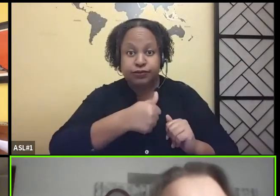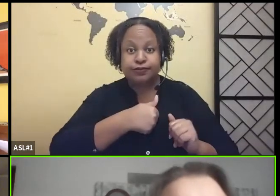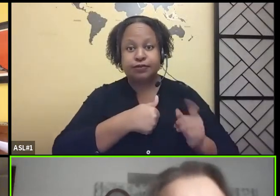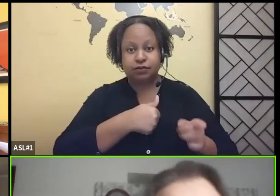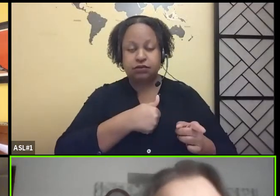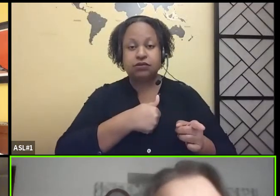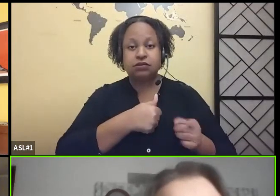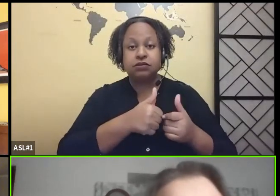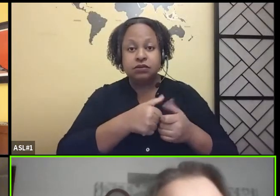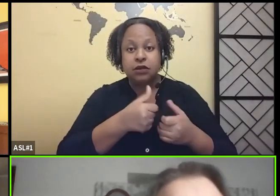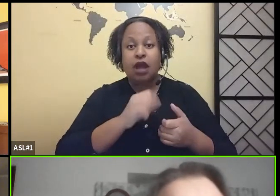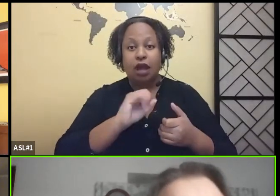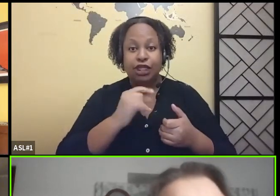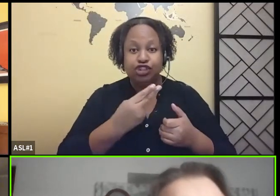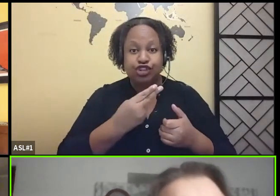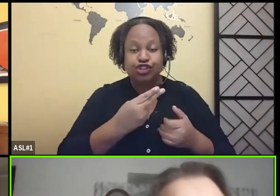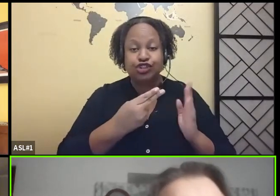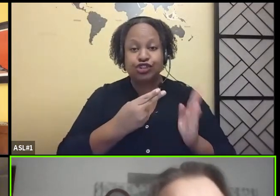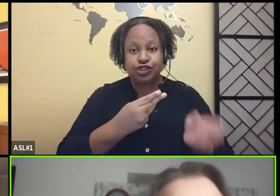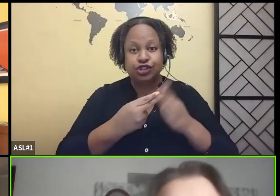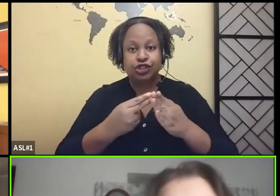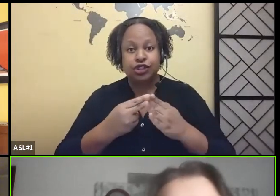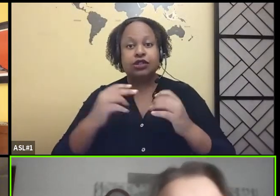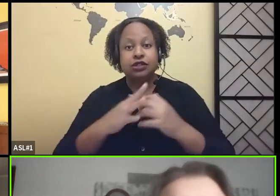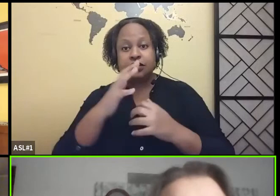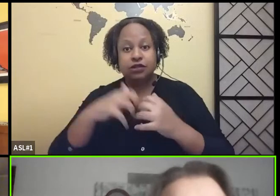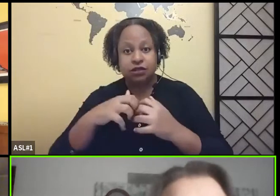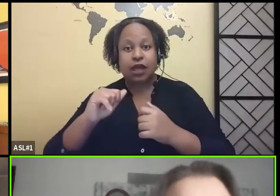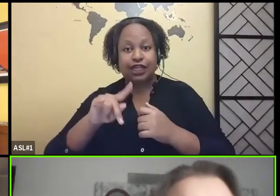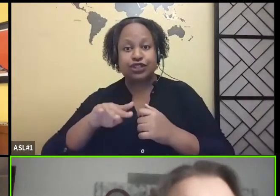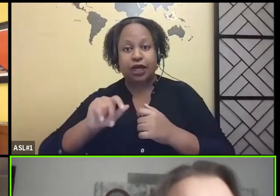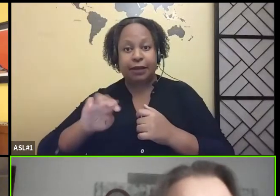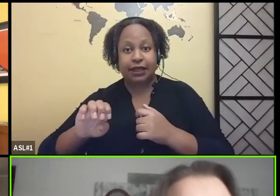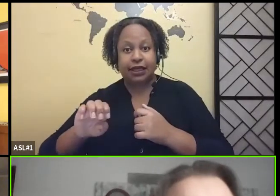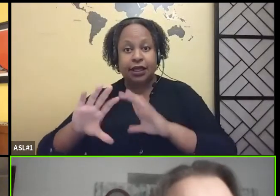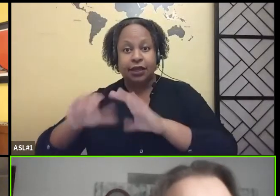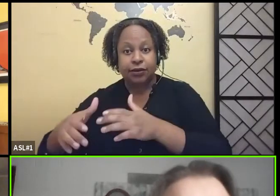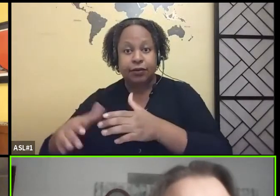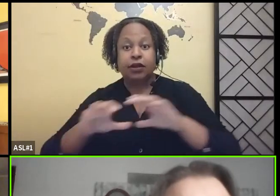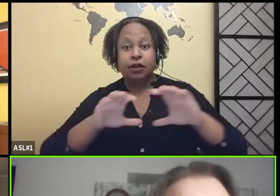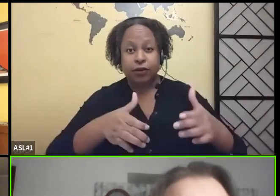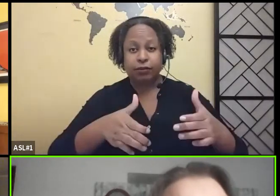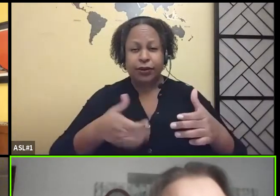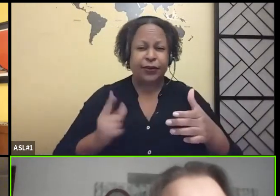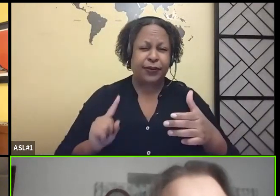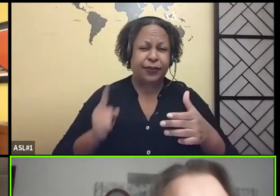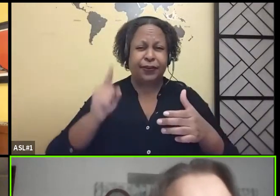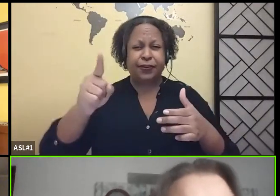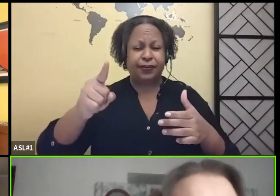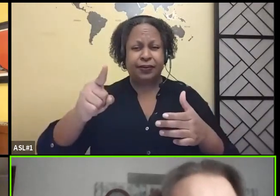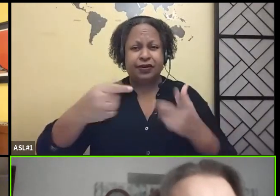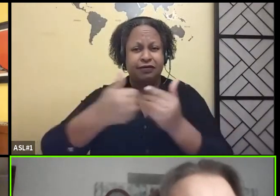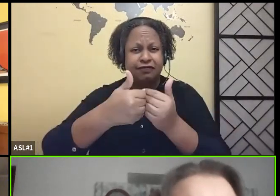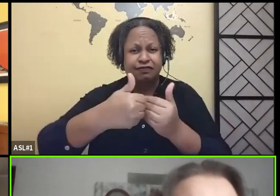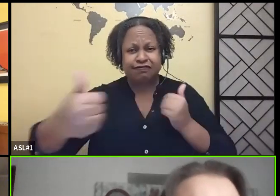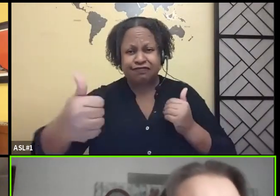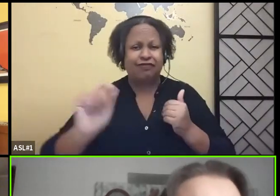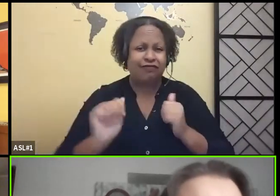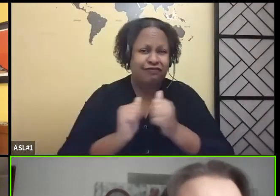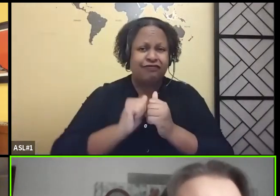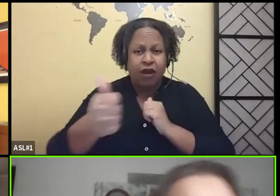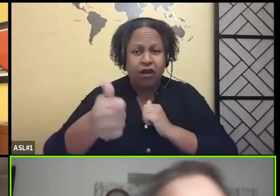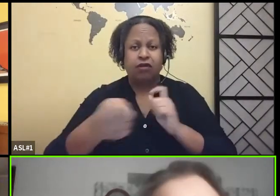and the Anishinaabe are all hanging out in this, you know, remote area. And it makes you think a lot